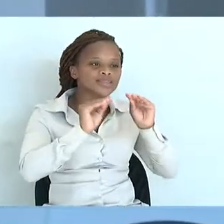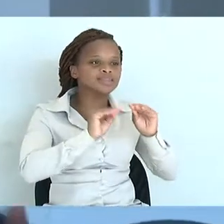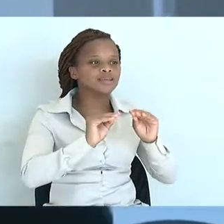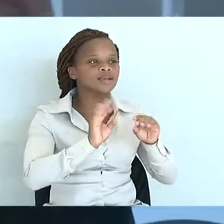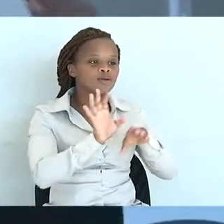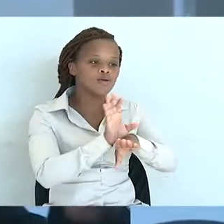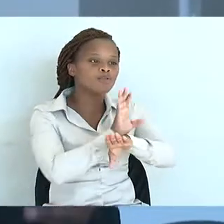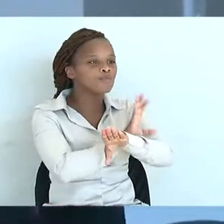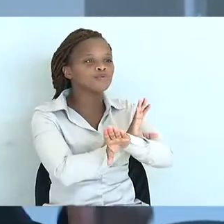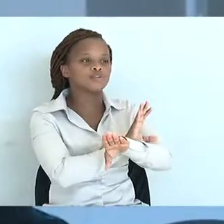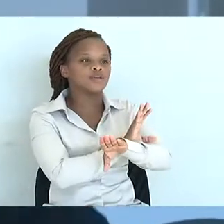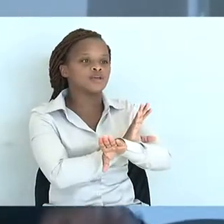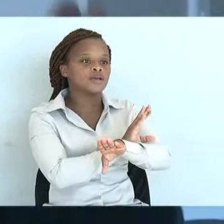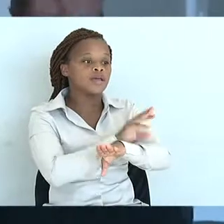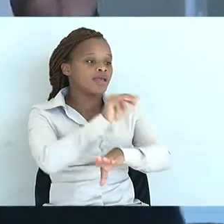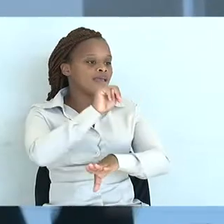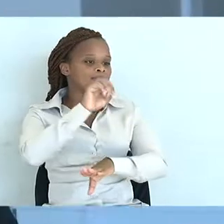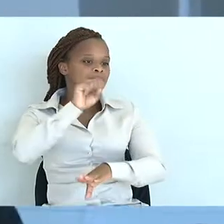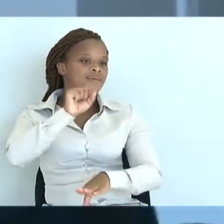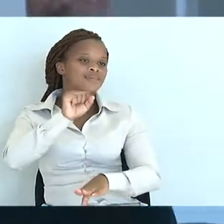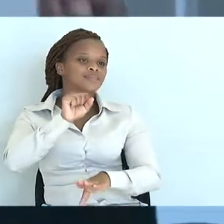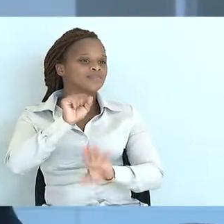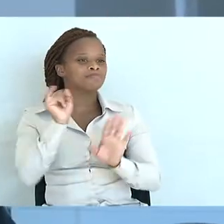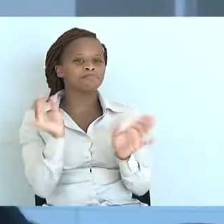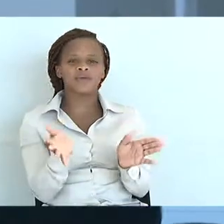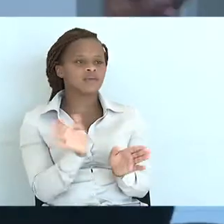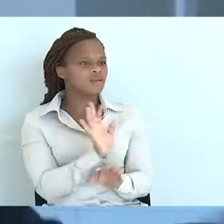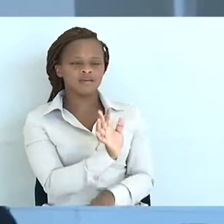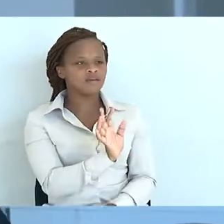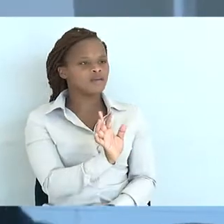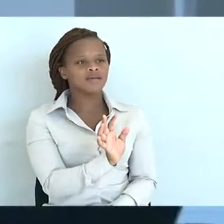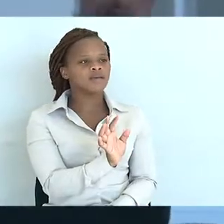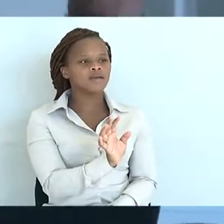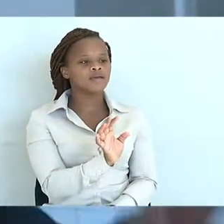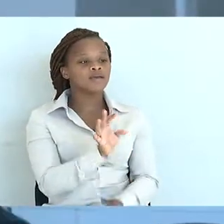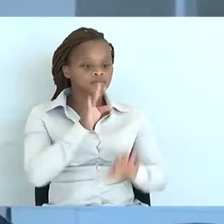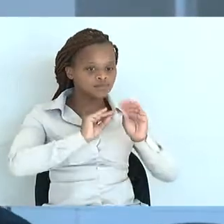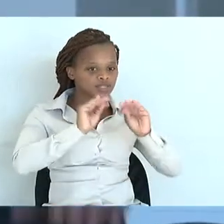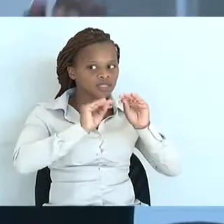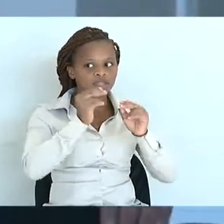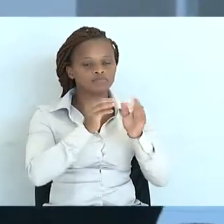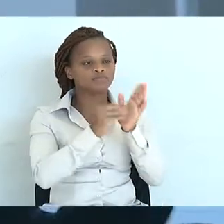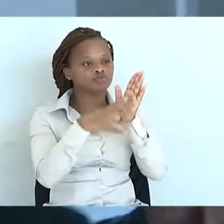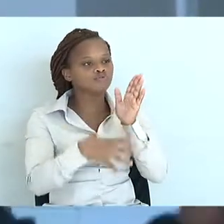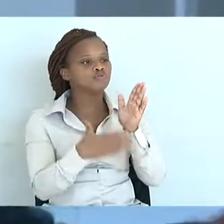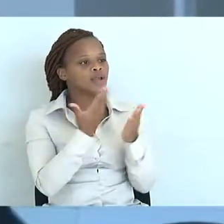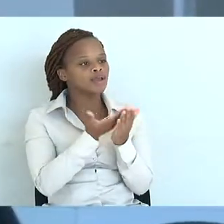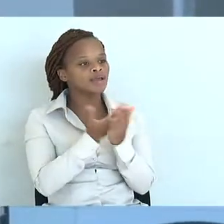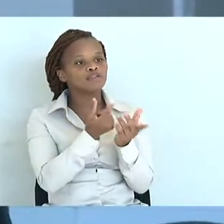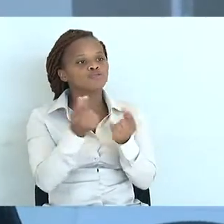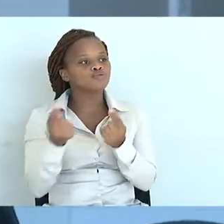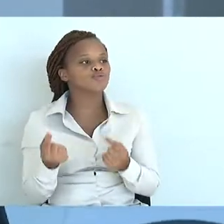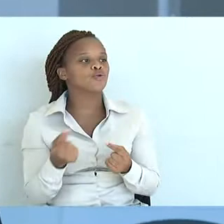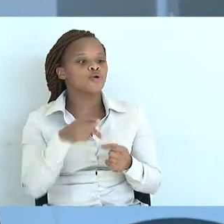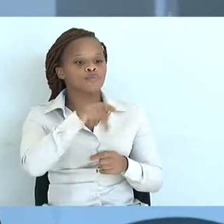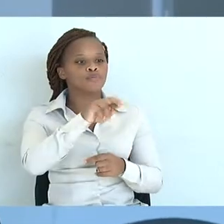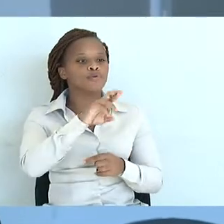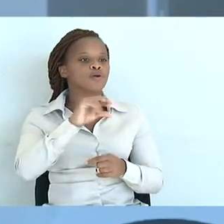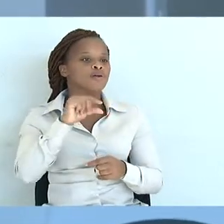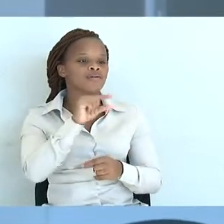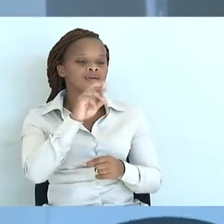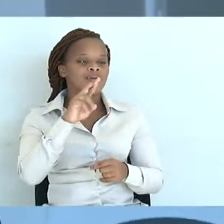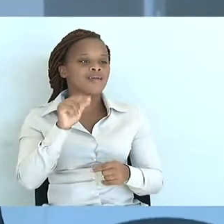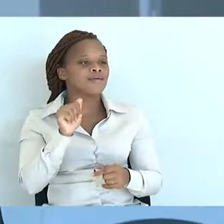useless. Let our children design, develop, program machine, program everything. Let our black people.